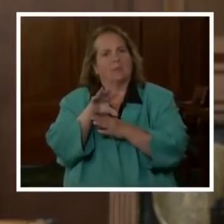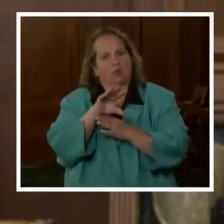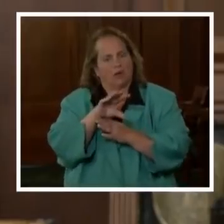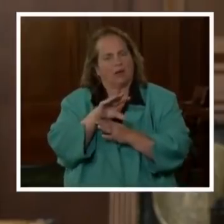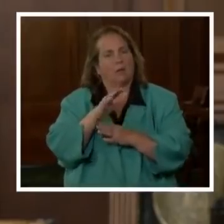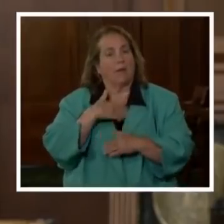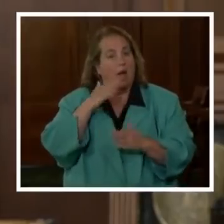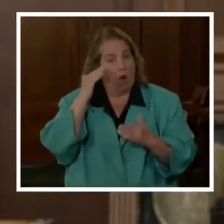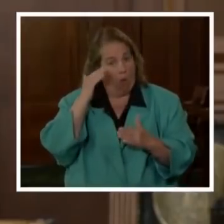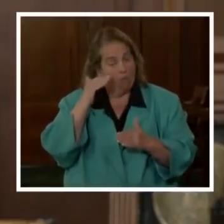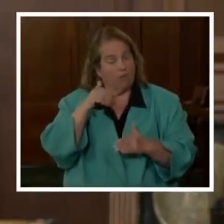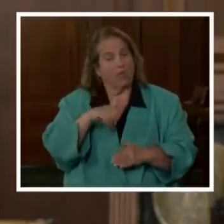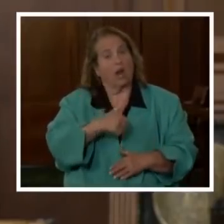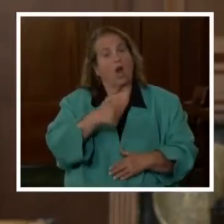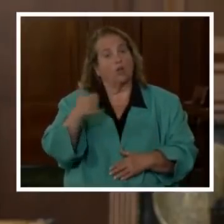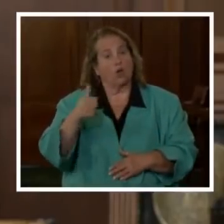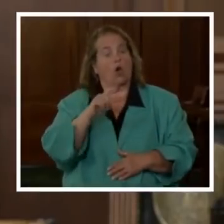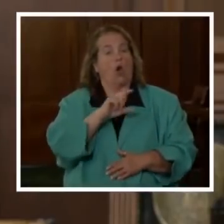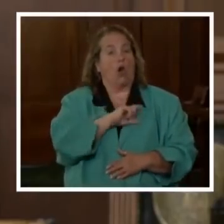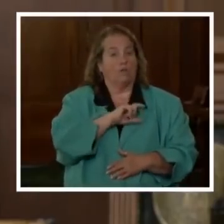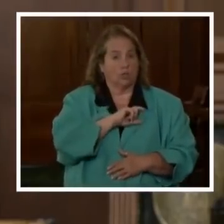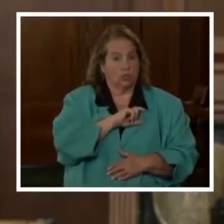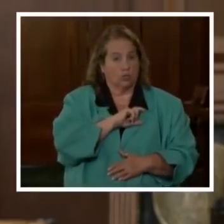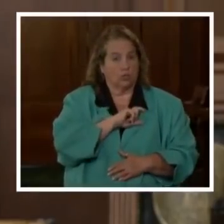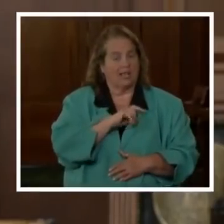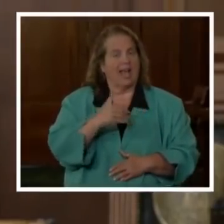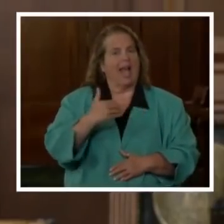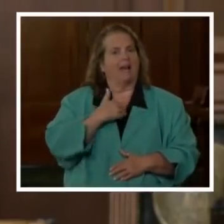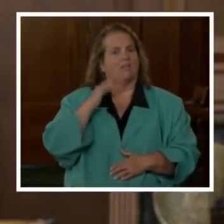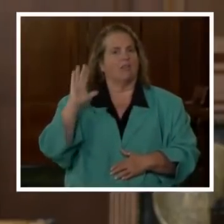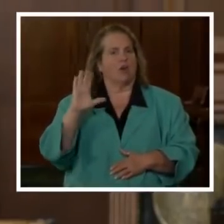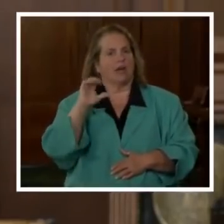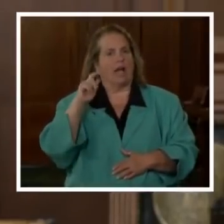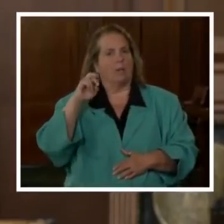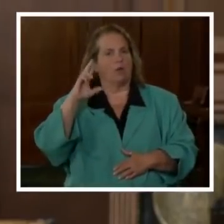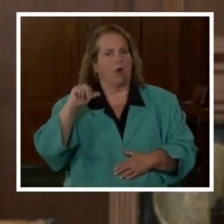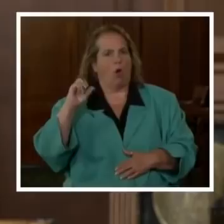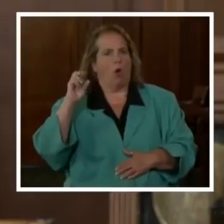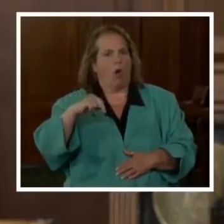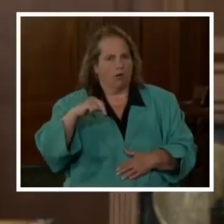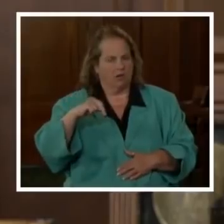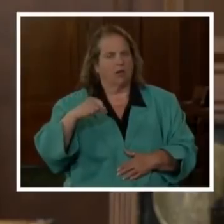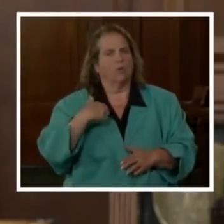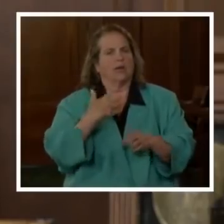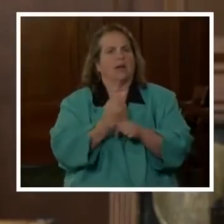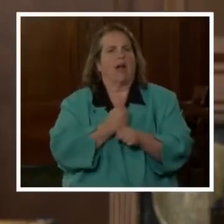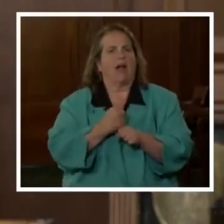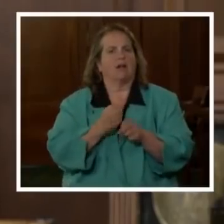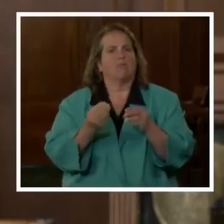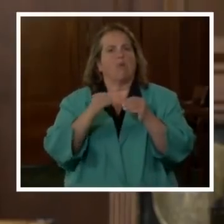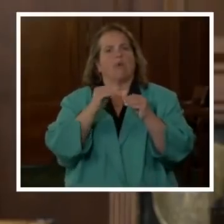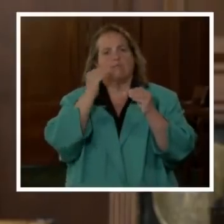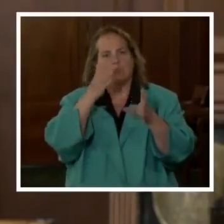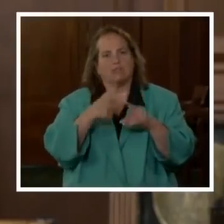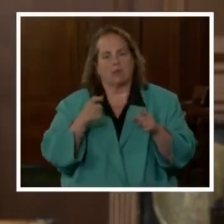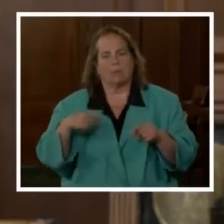hope is that other officers had their cameras on, and we got some additional information there.